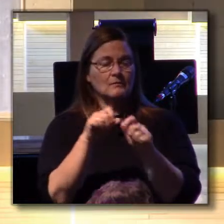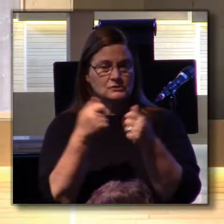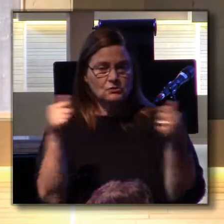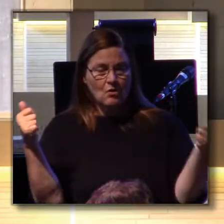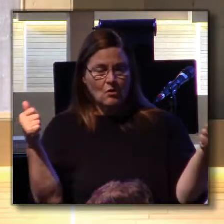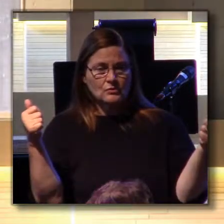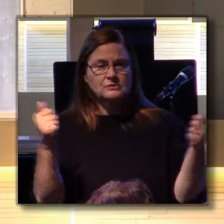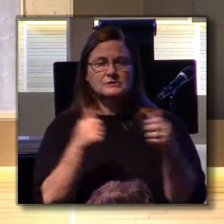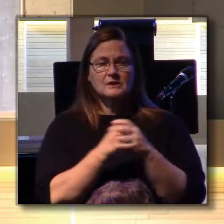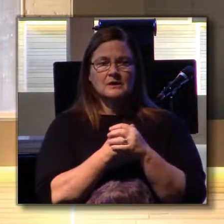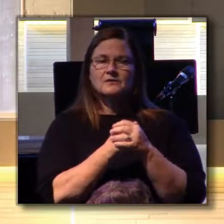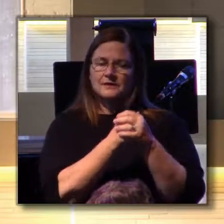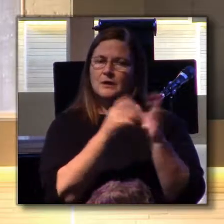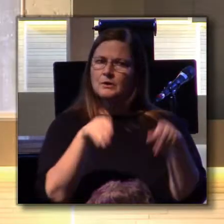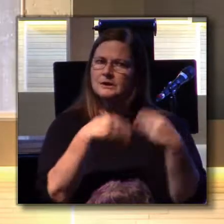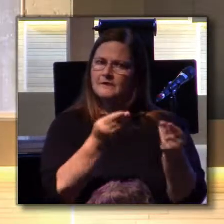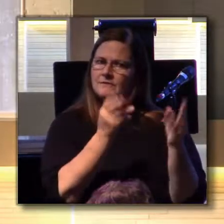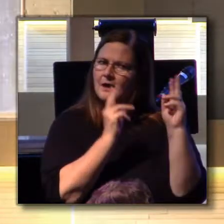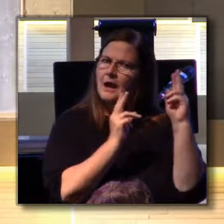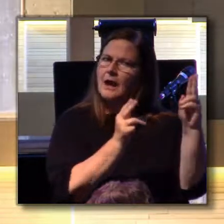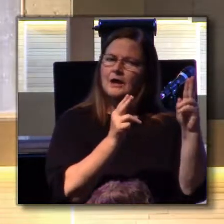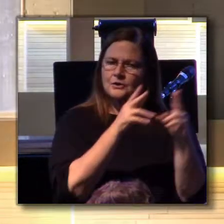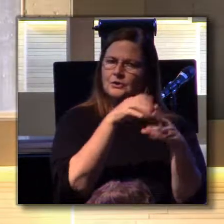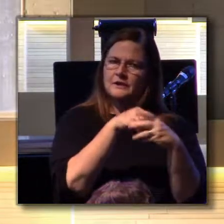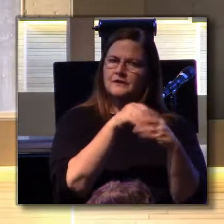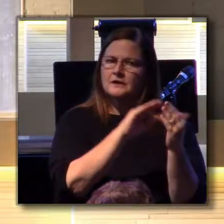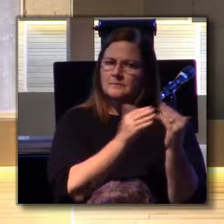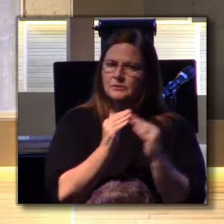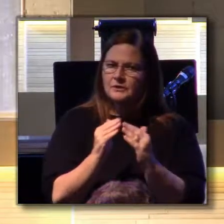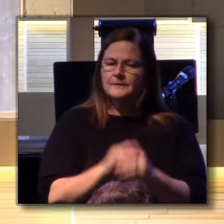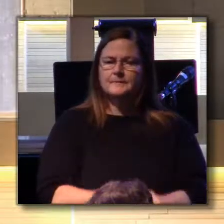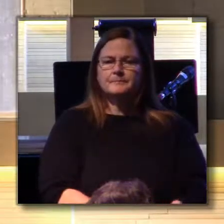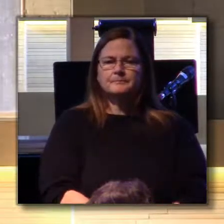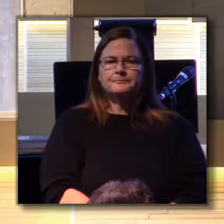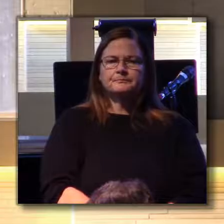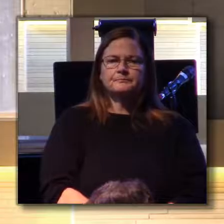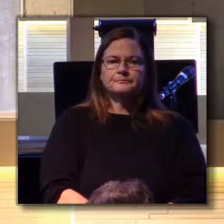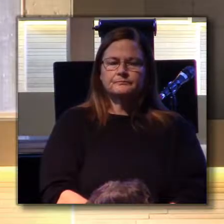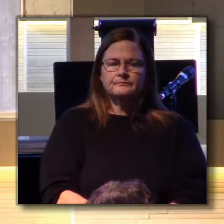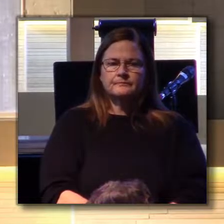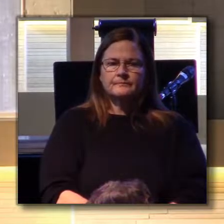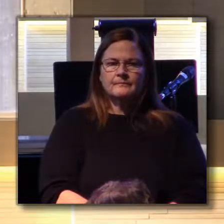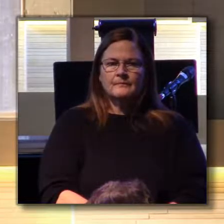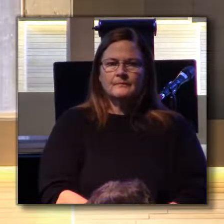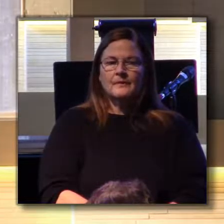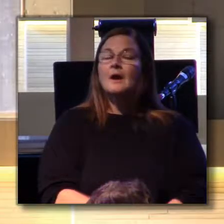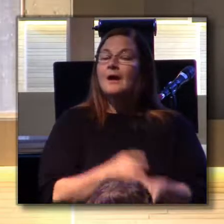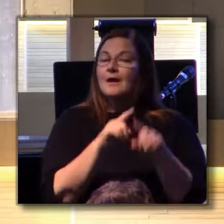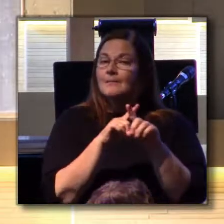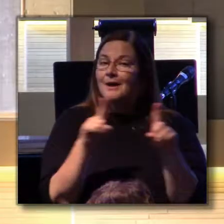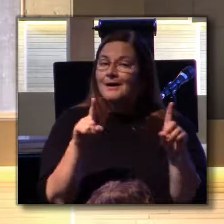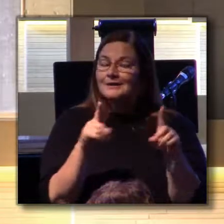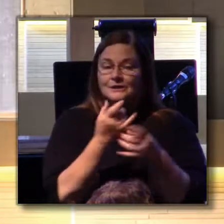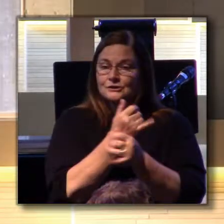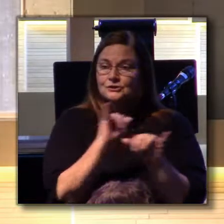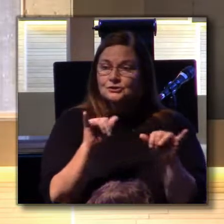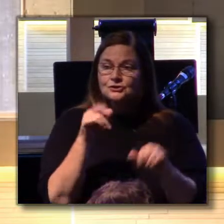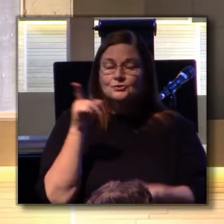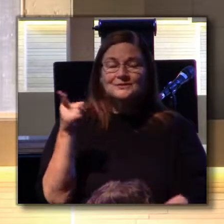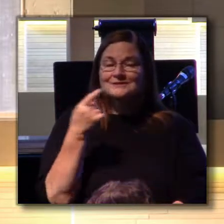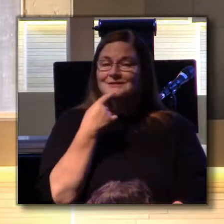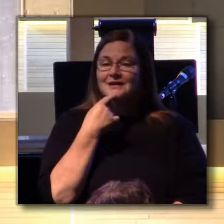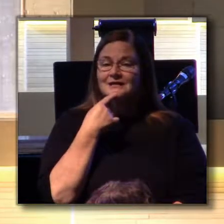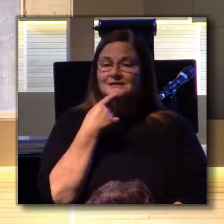honor in their community, in their community. And yet, Yeshua says,